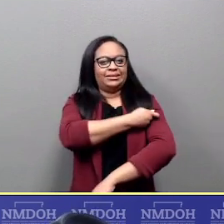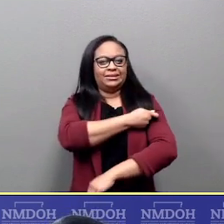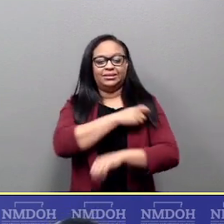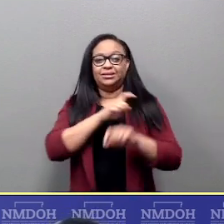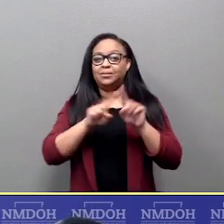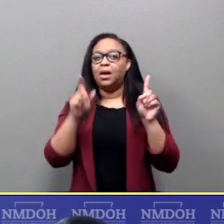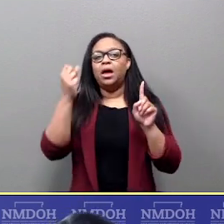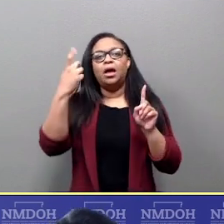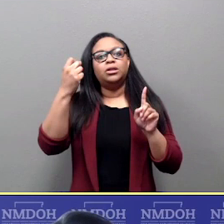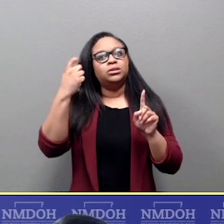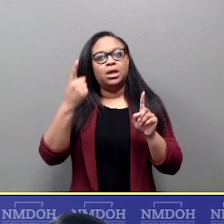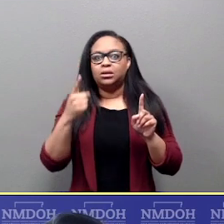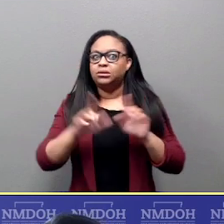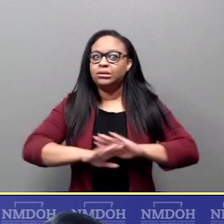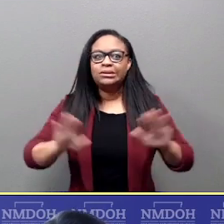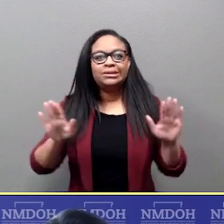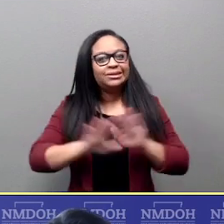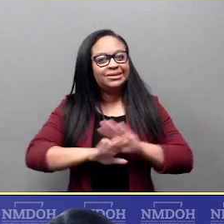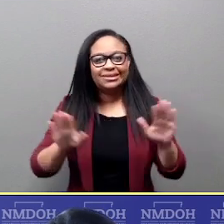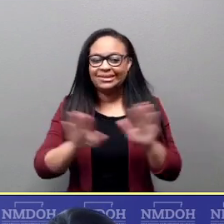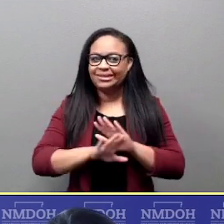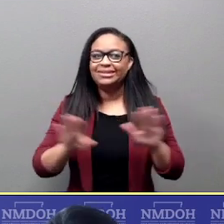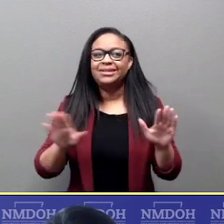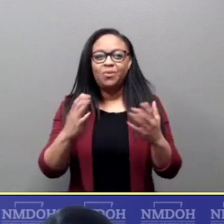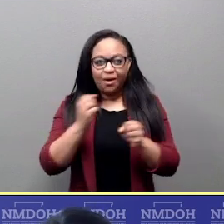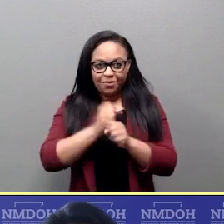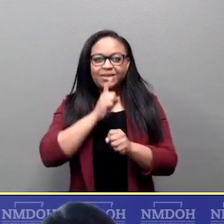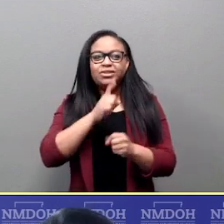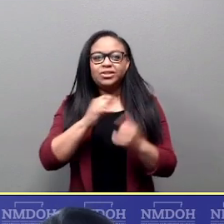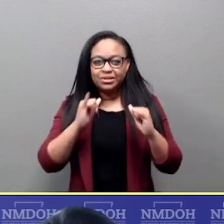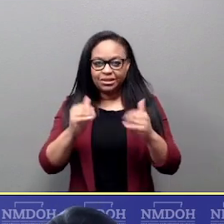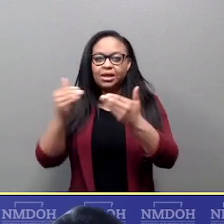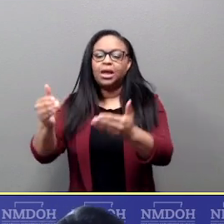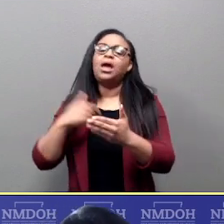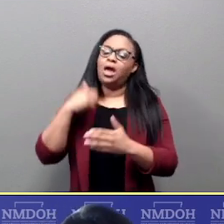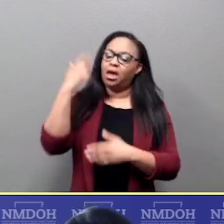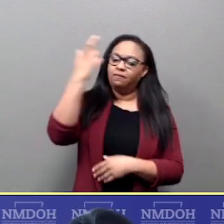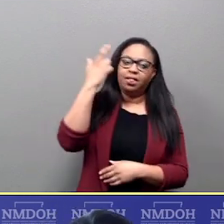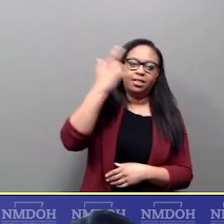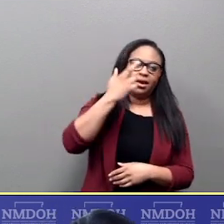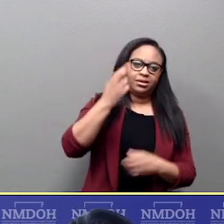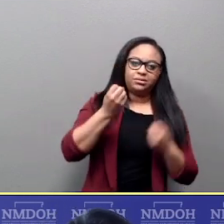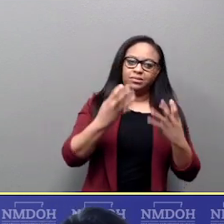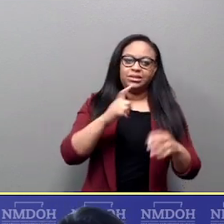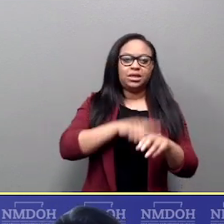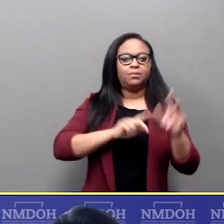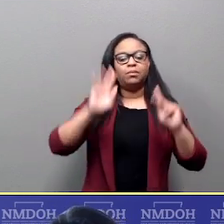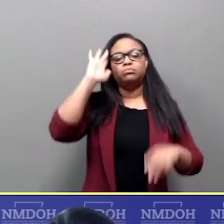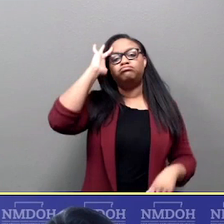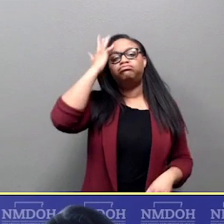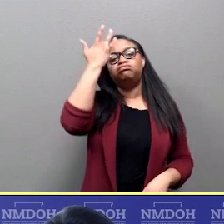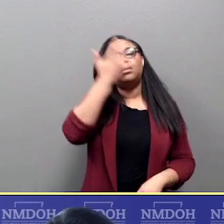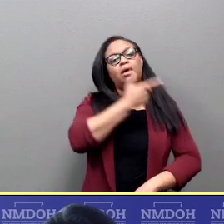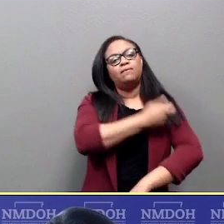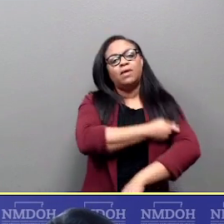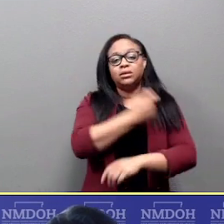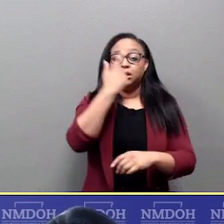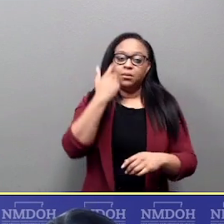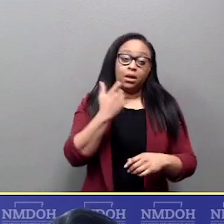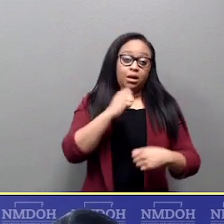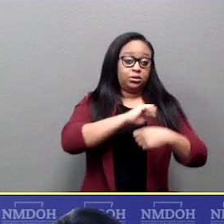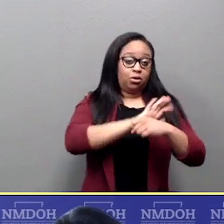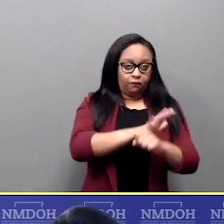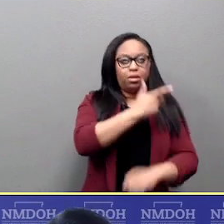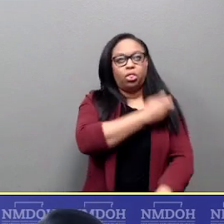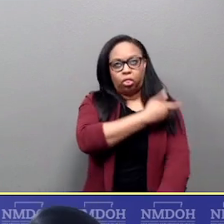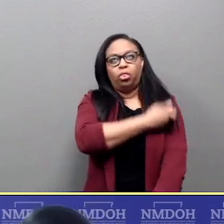really full and you might not get the care just there's so many people. So get your vaccines just to make sure you don't get